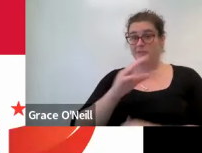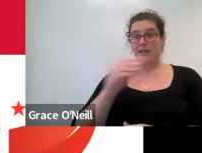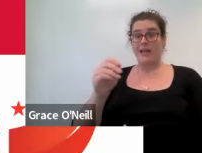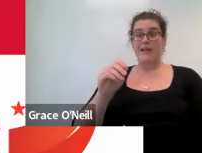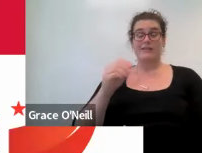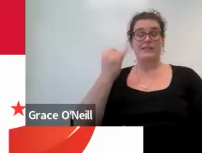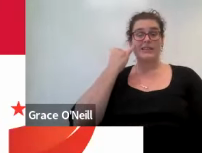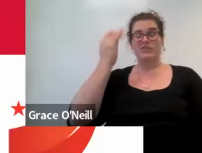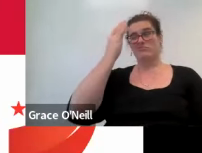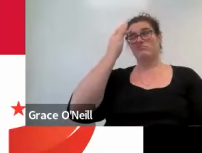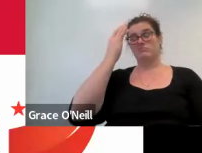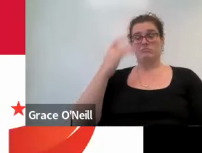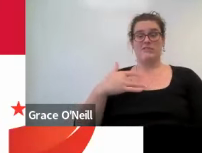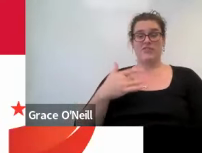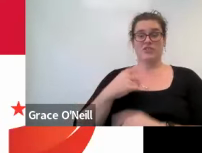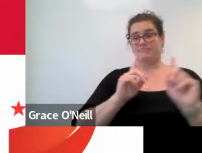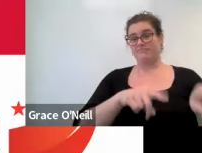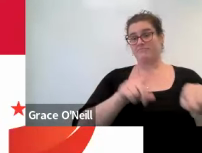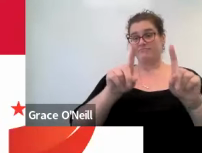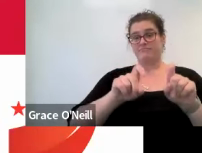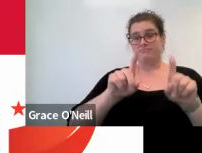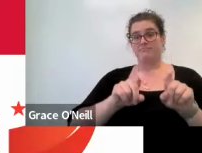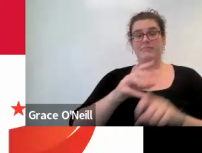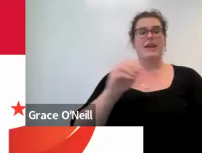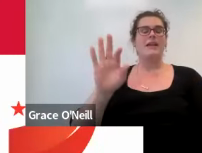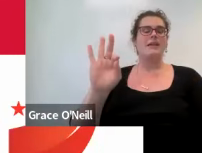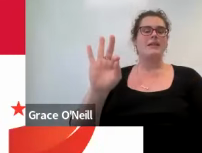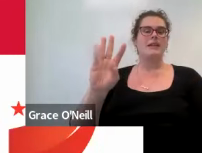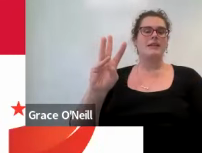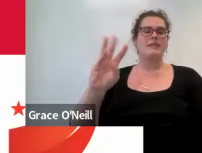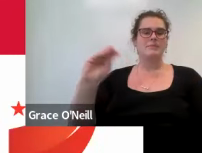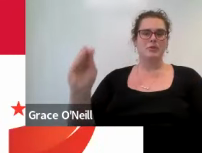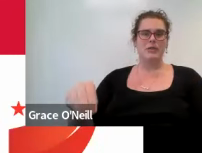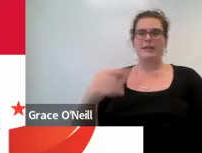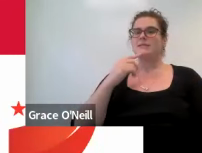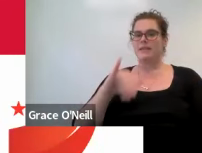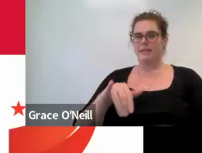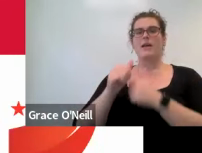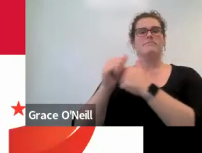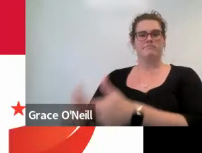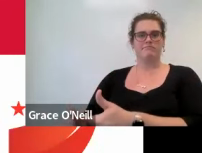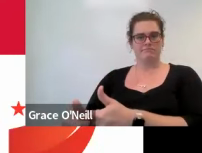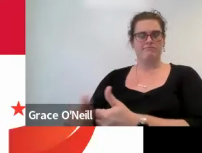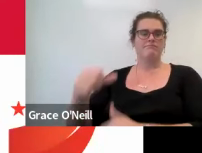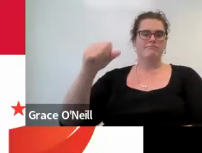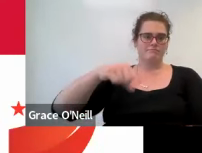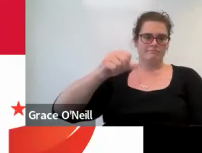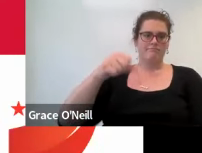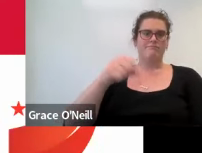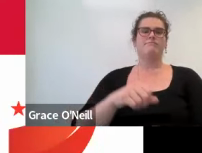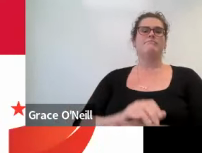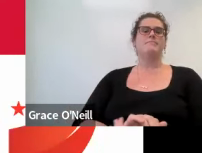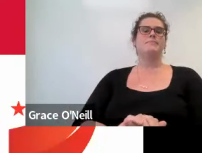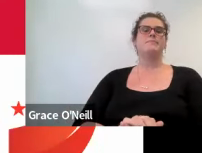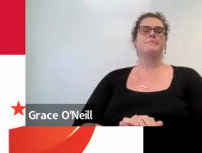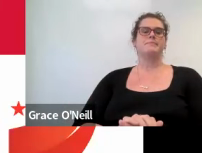after experiencing symptoms? And 96% reported following the public health recommendations for